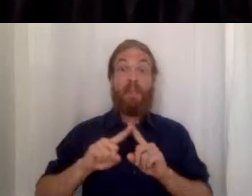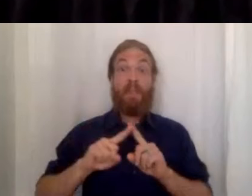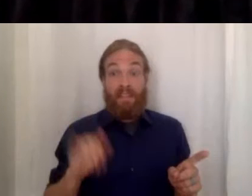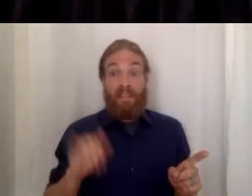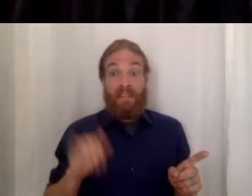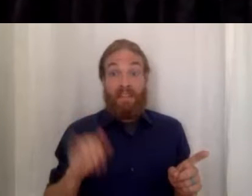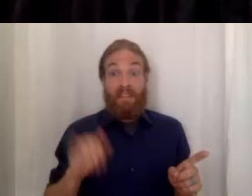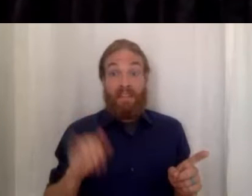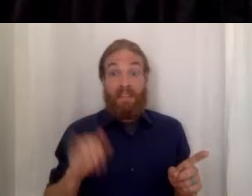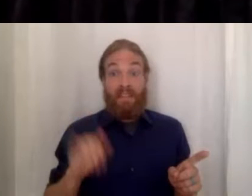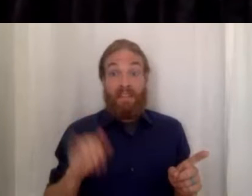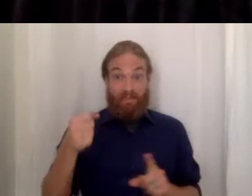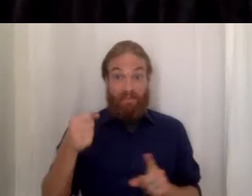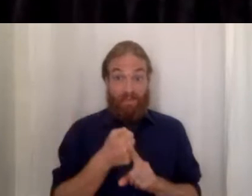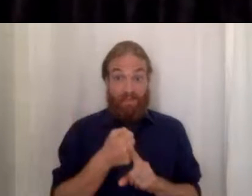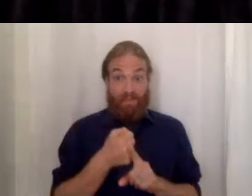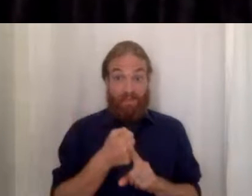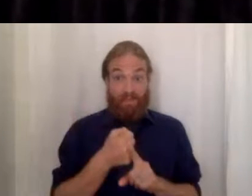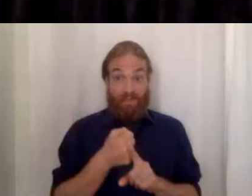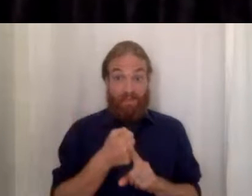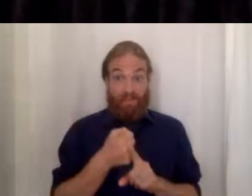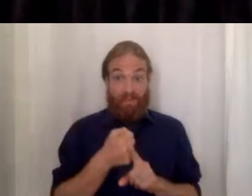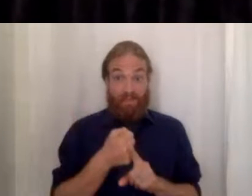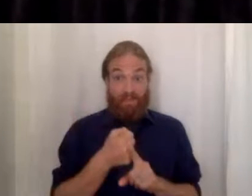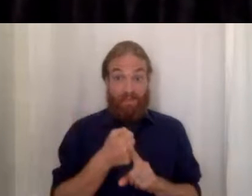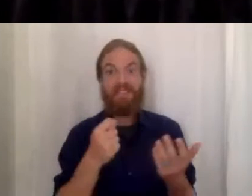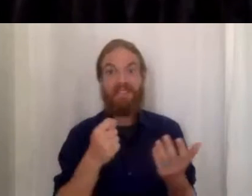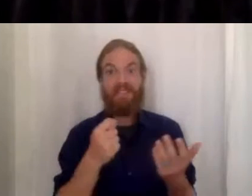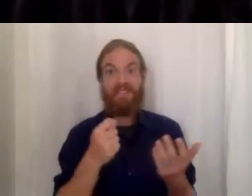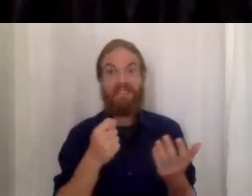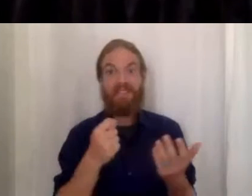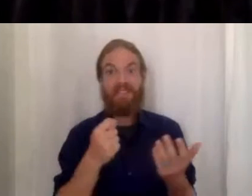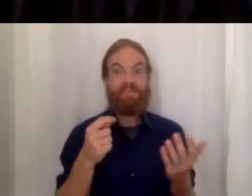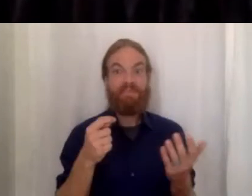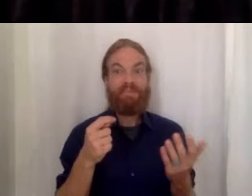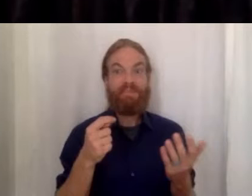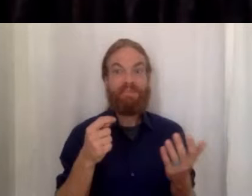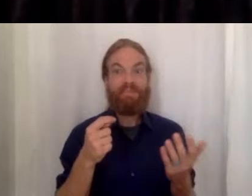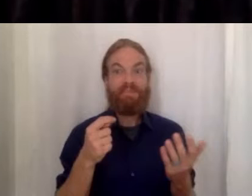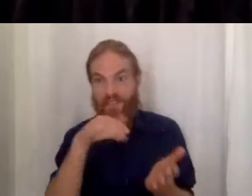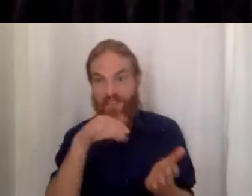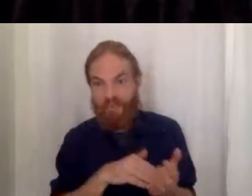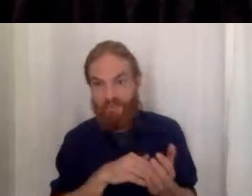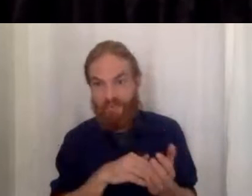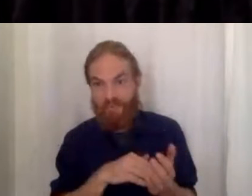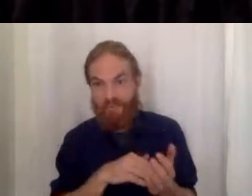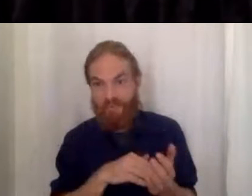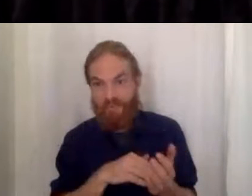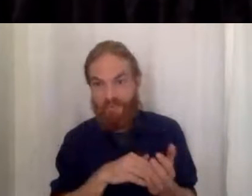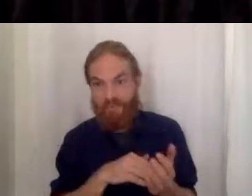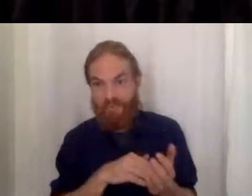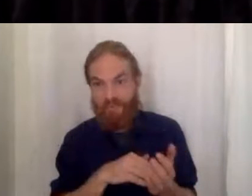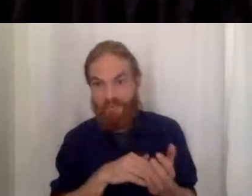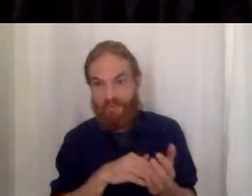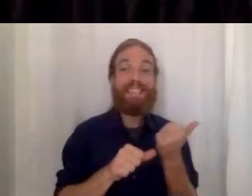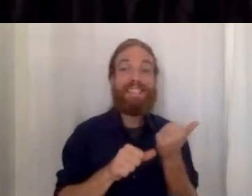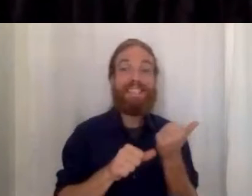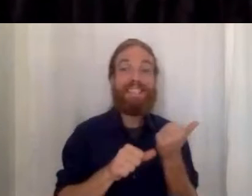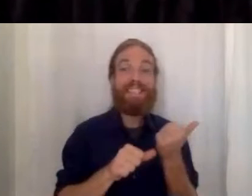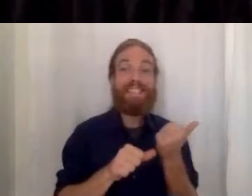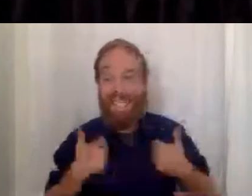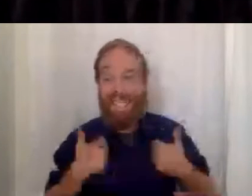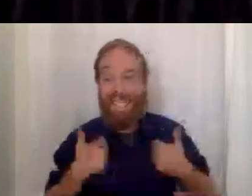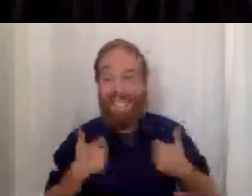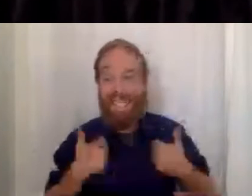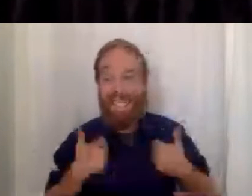units, ambulatory surgical centers, assisted living residents, behavioral health entities, birth centers, community clinics,